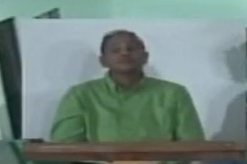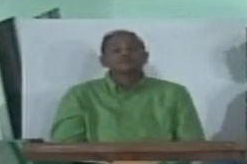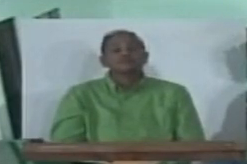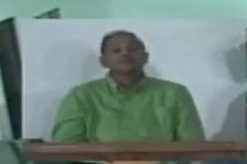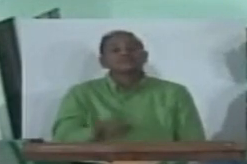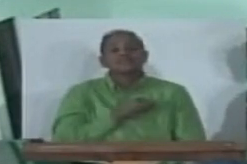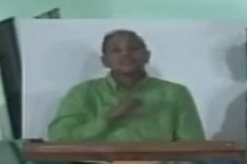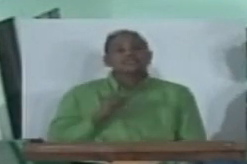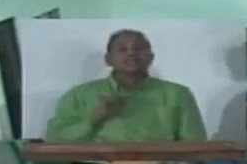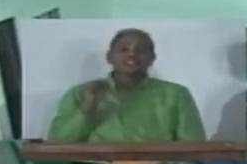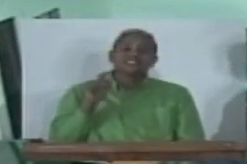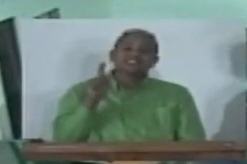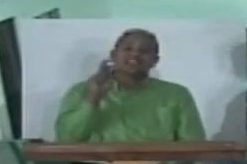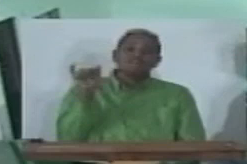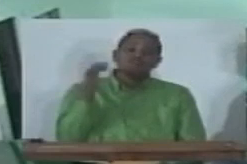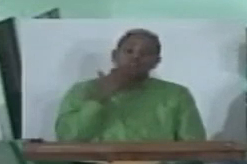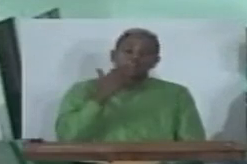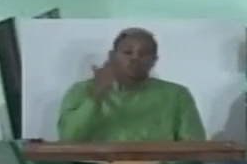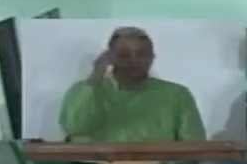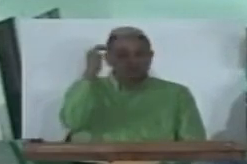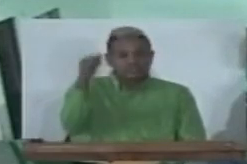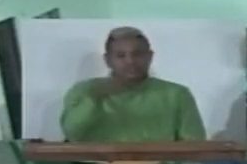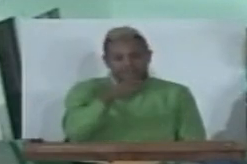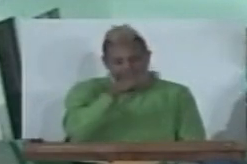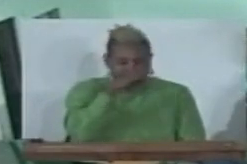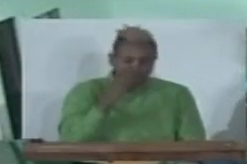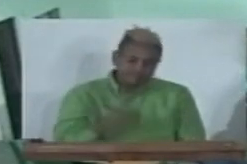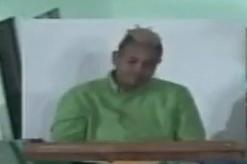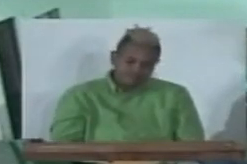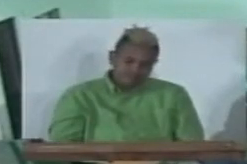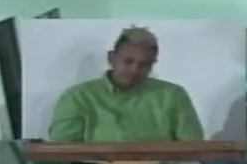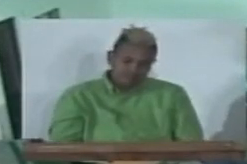Thank you, Mr. President.